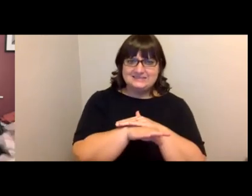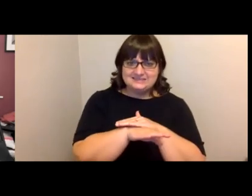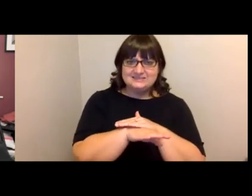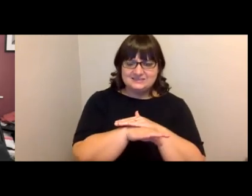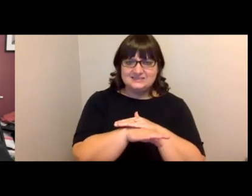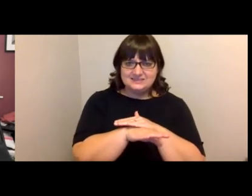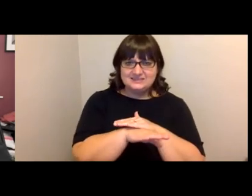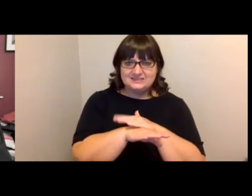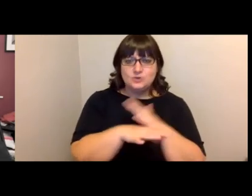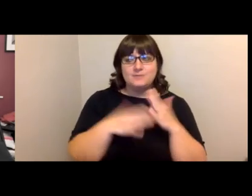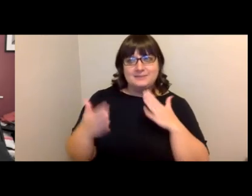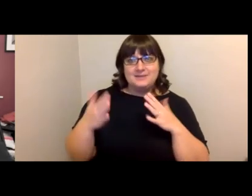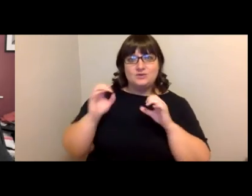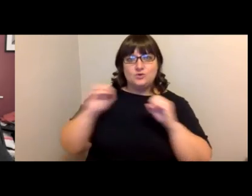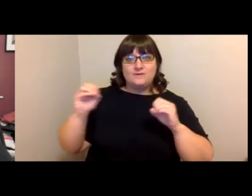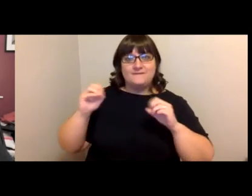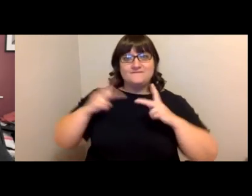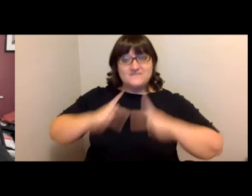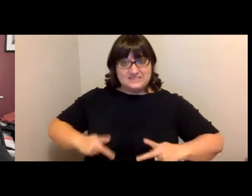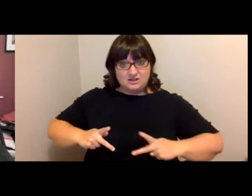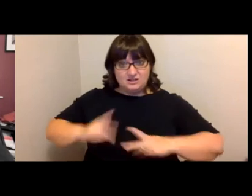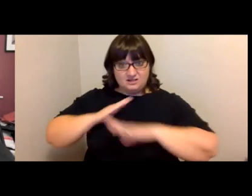might not be physical barriers, but there still might be barriers to being